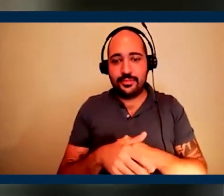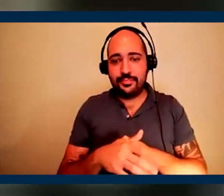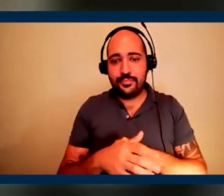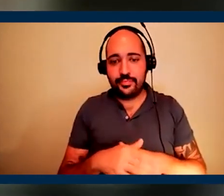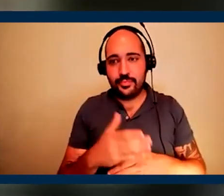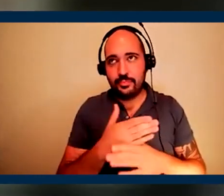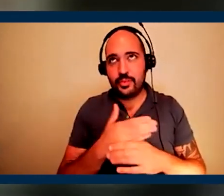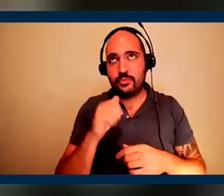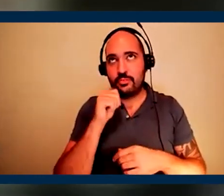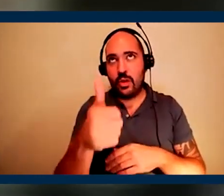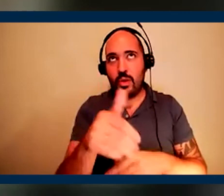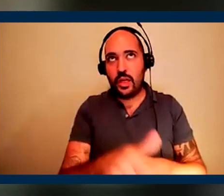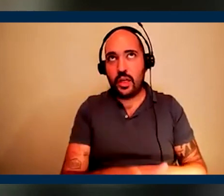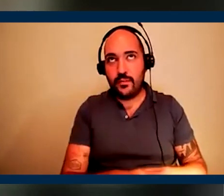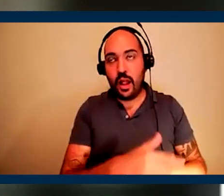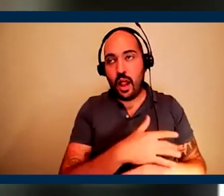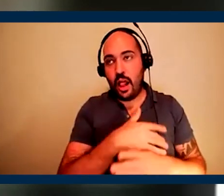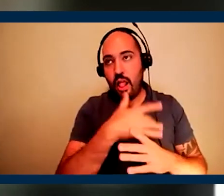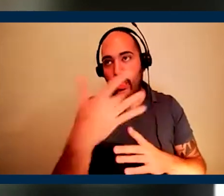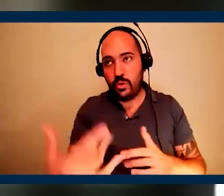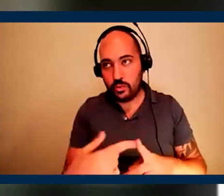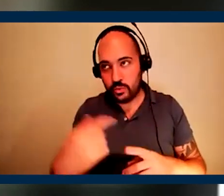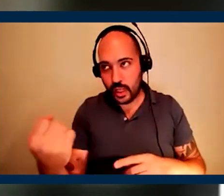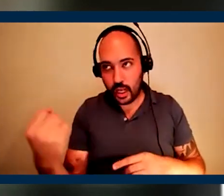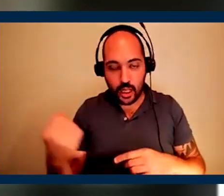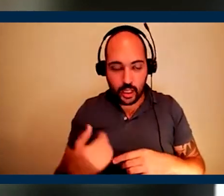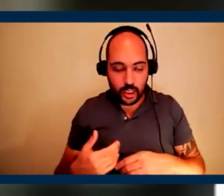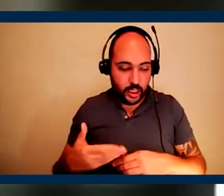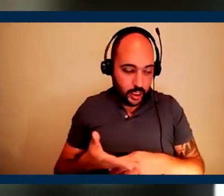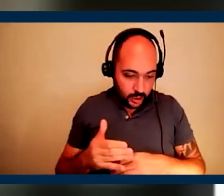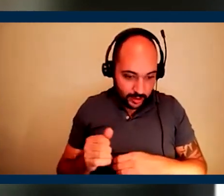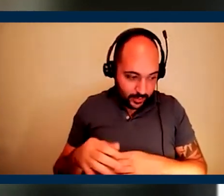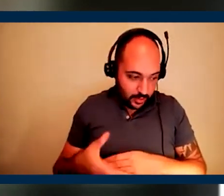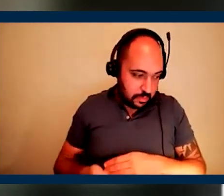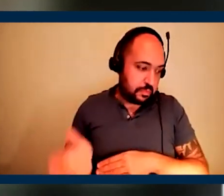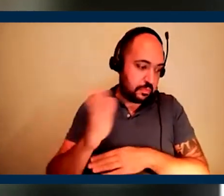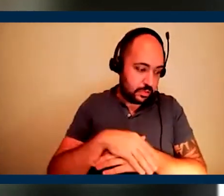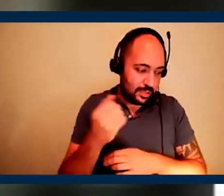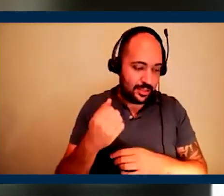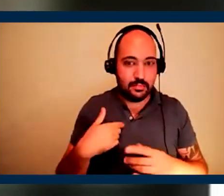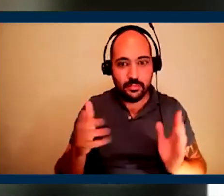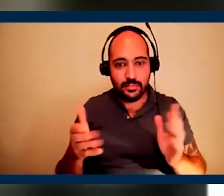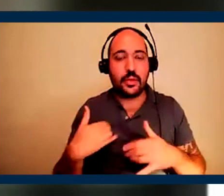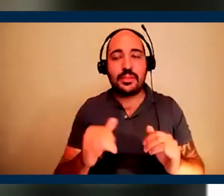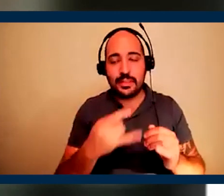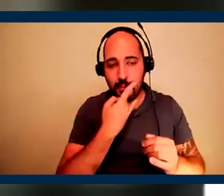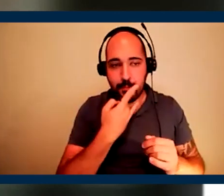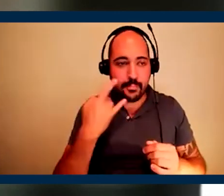between tomorrow evening and Saturday. And I'm glad things are opening up. I'm still going to wear my